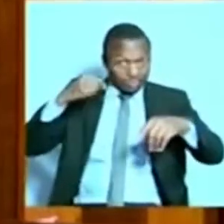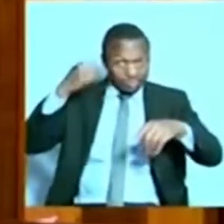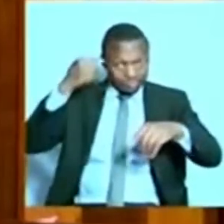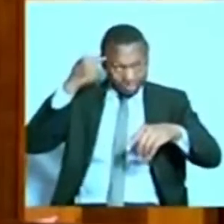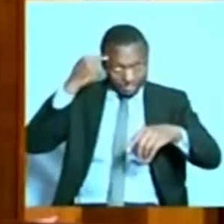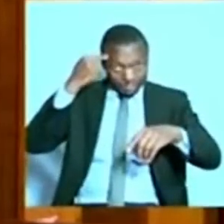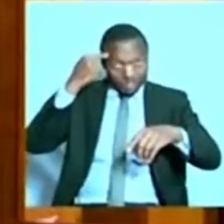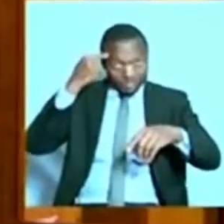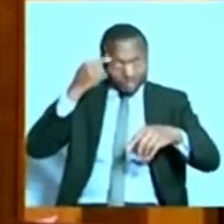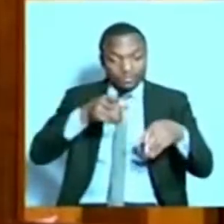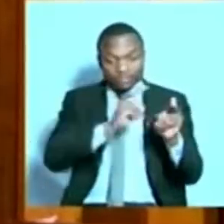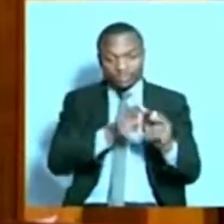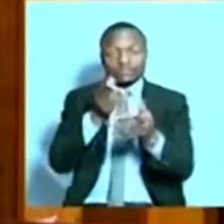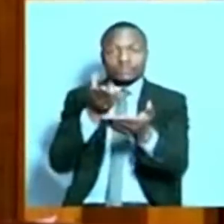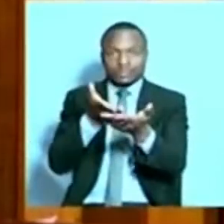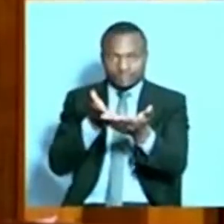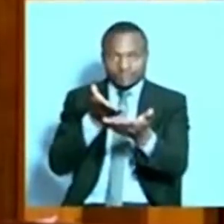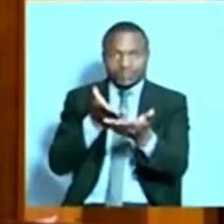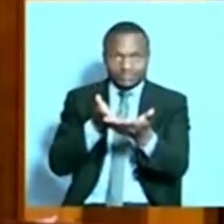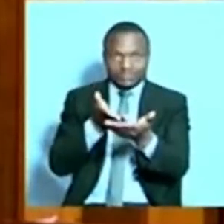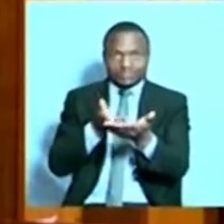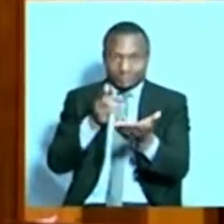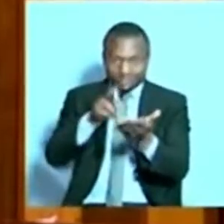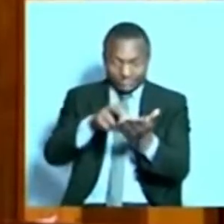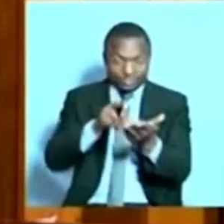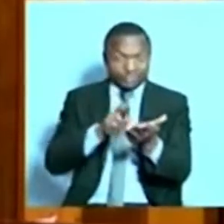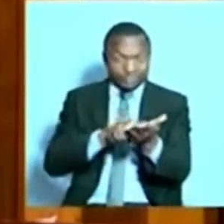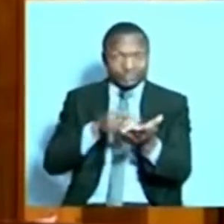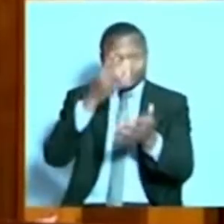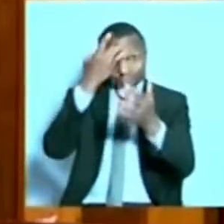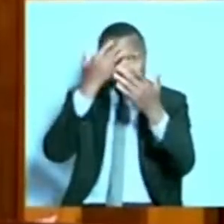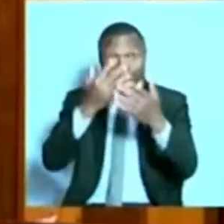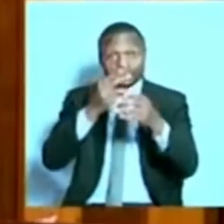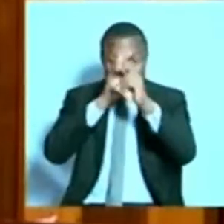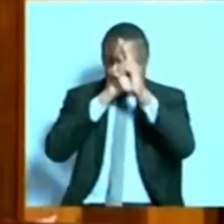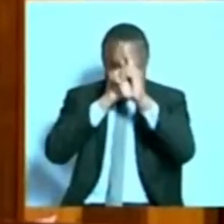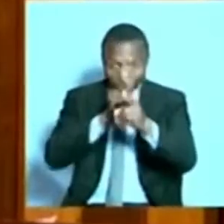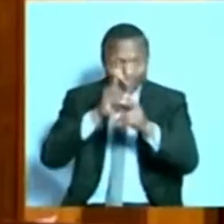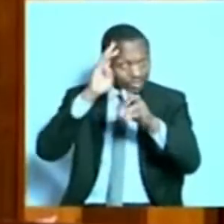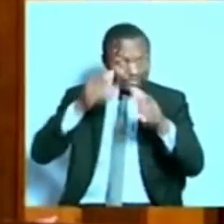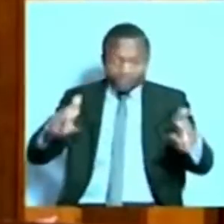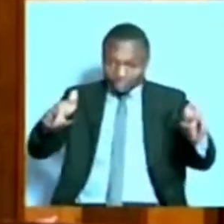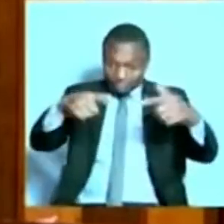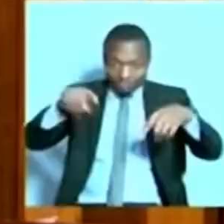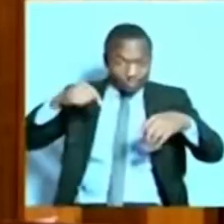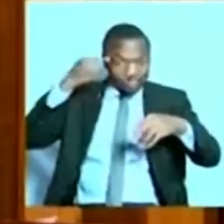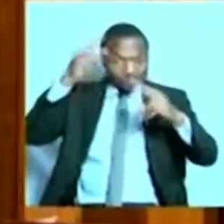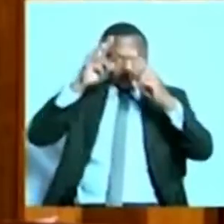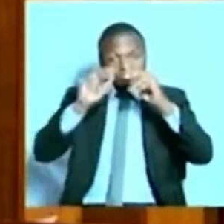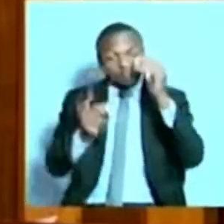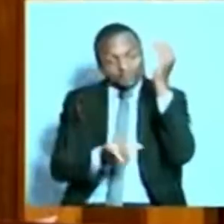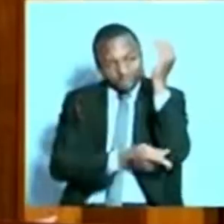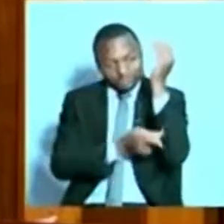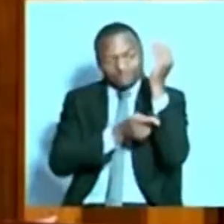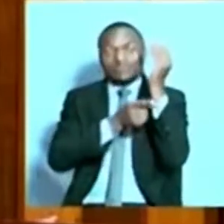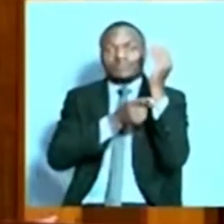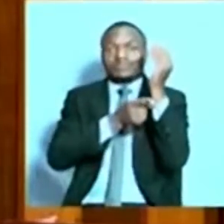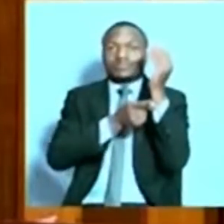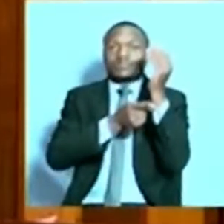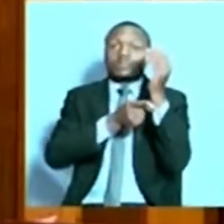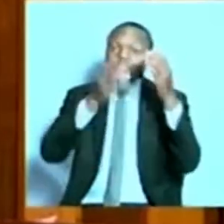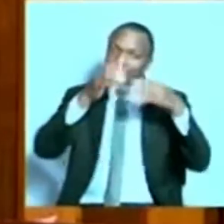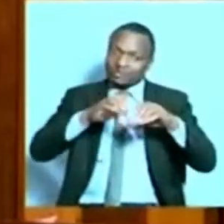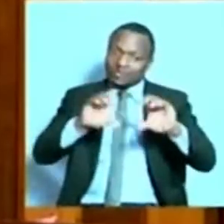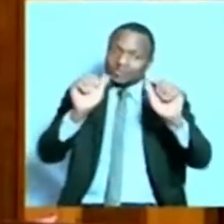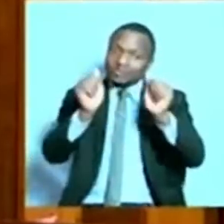adding his voice to this particular report. So we do expect the Minister of Local Government and Rural Development to, continue